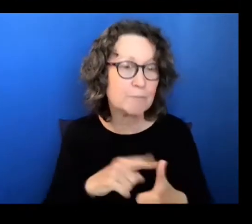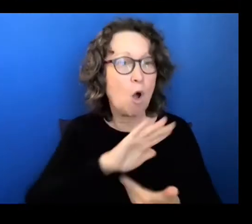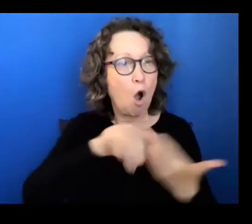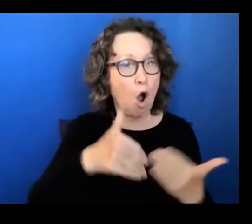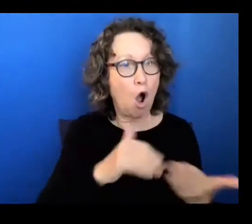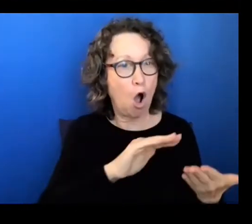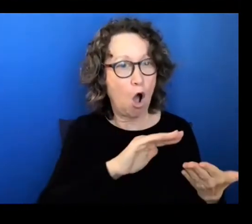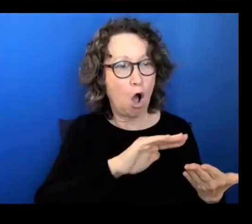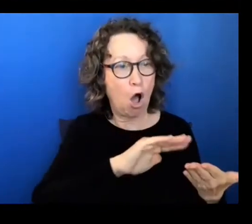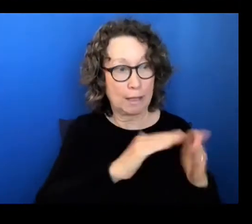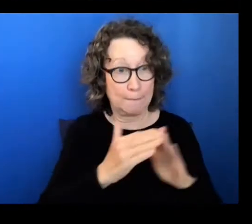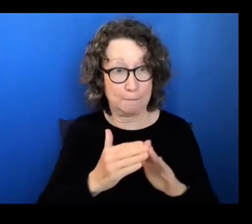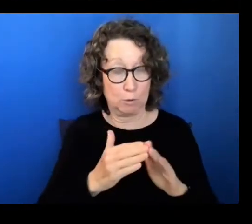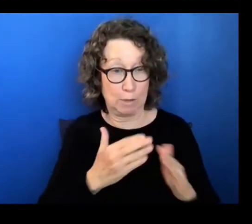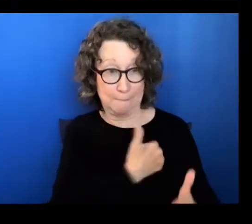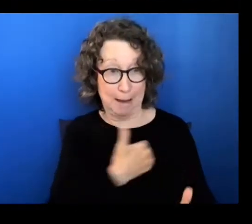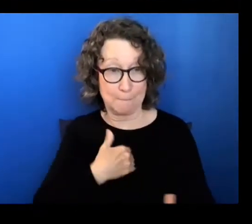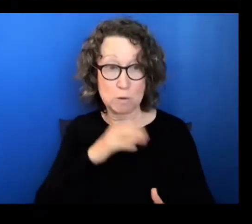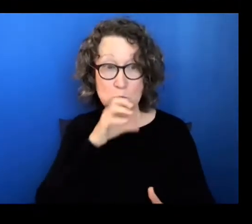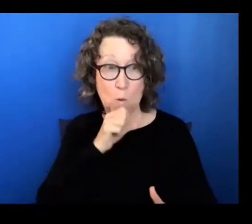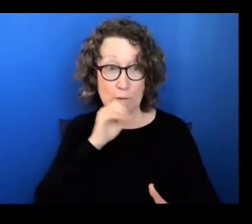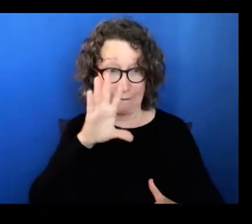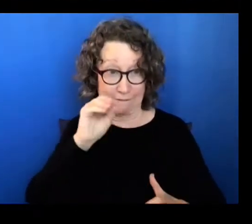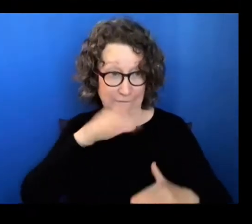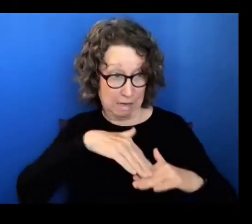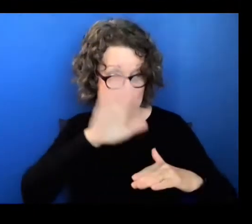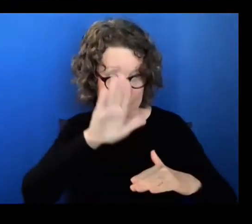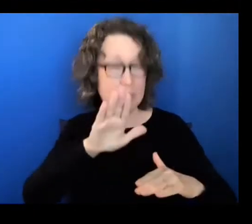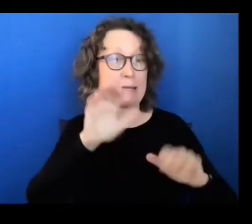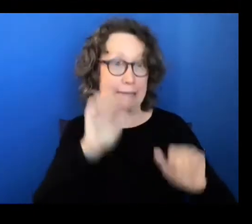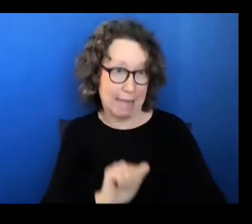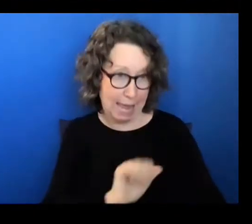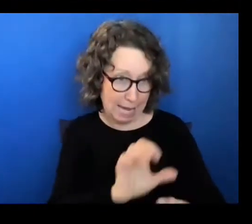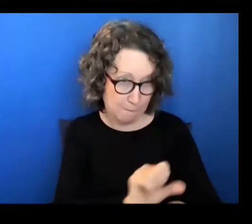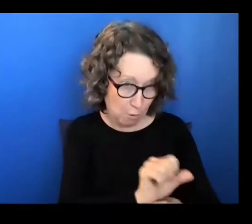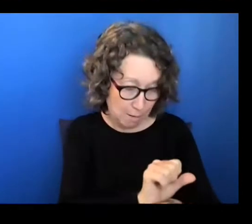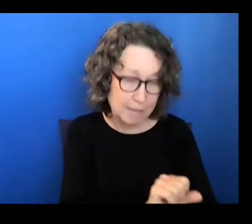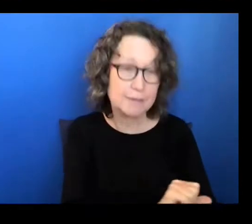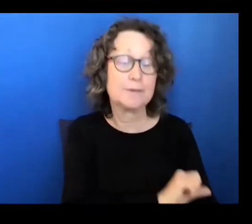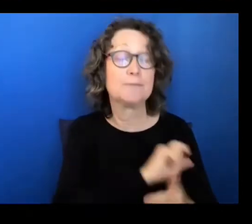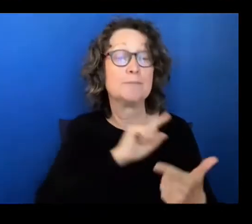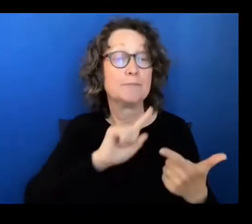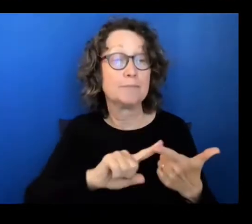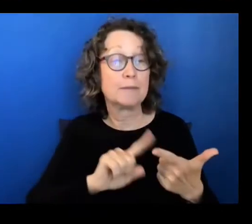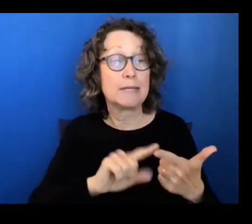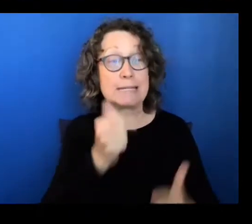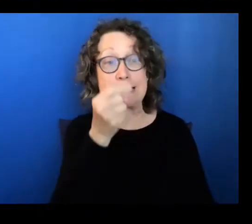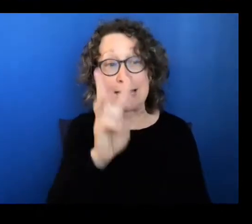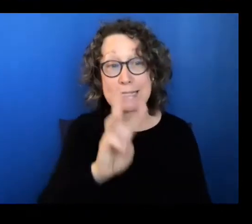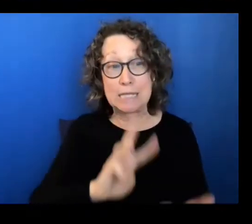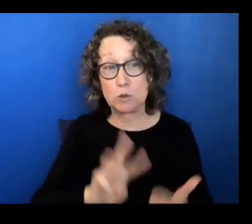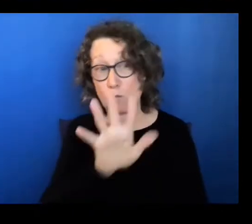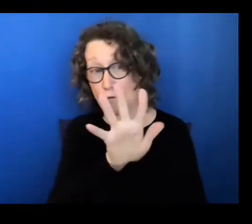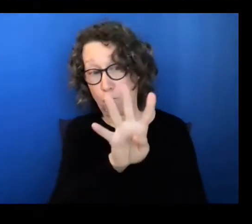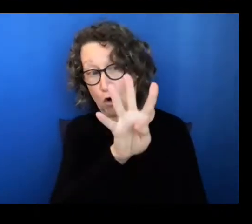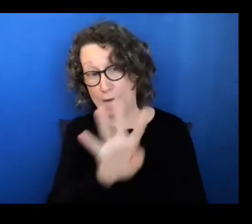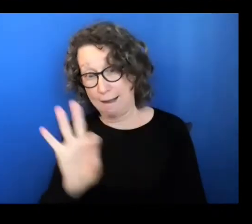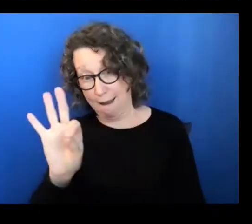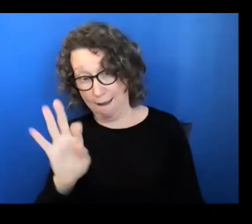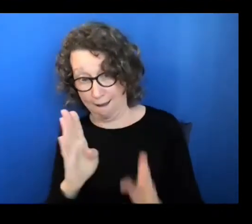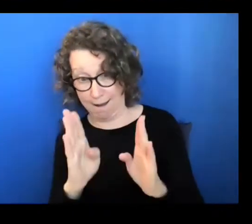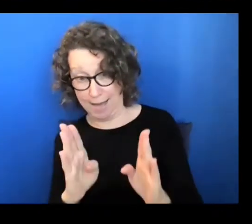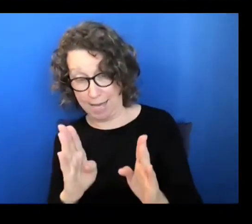members 50 plus years of age are eligible. In addition, 16 to 49 years